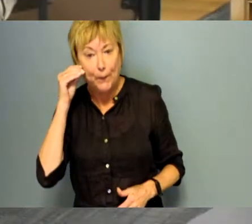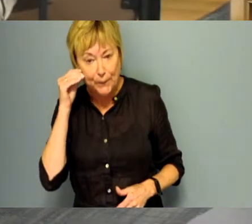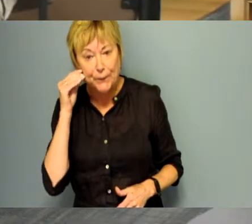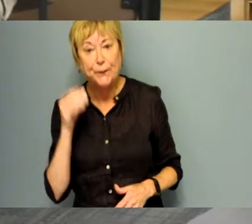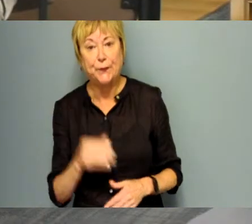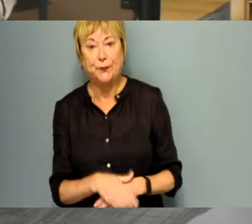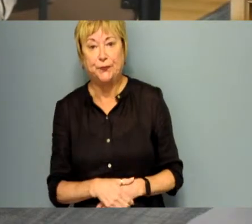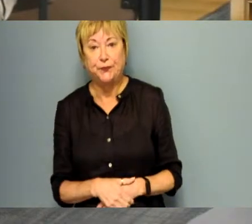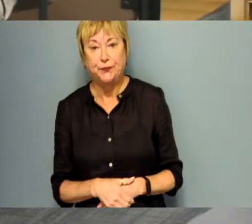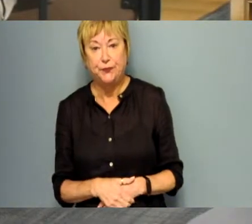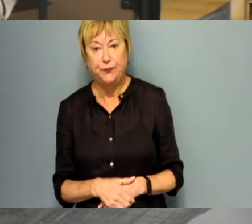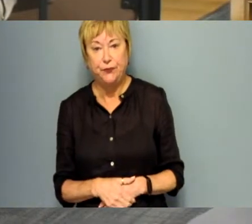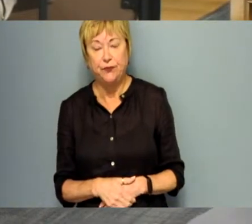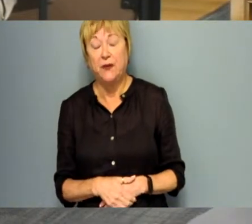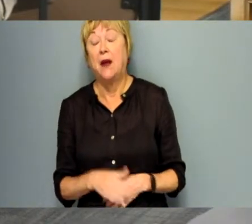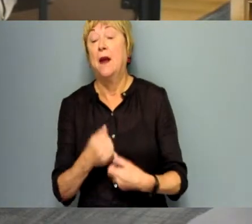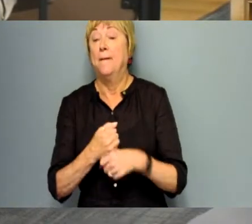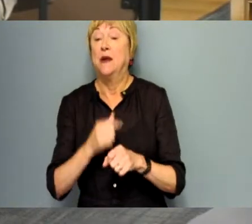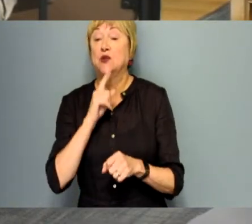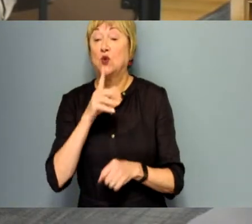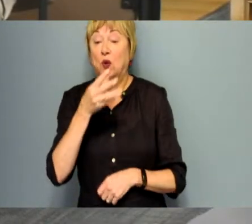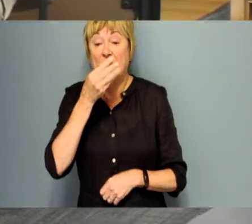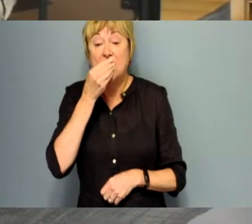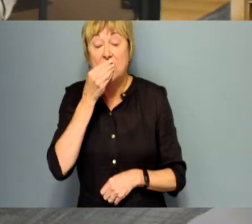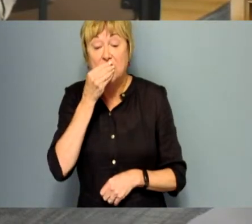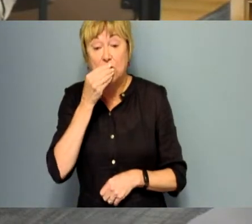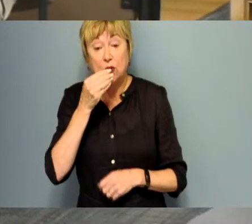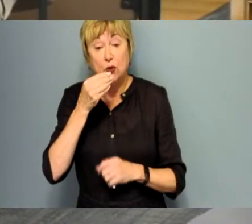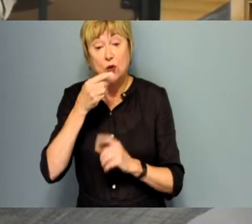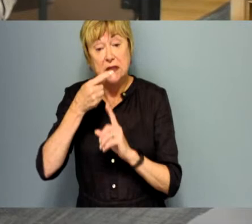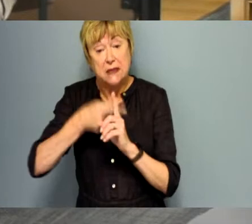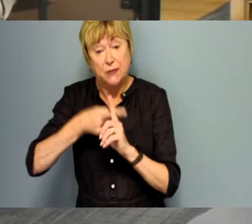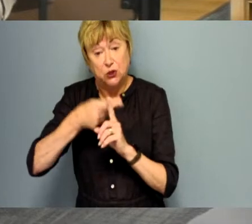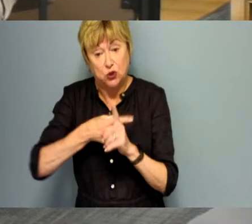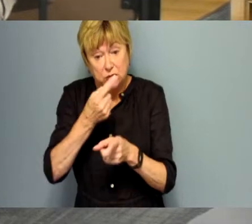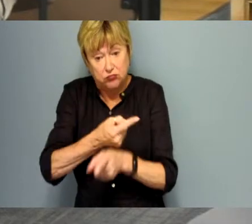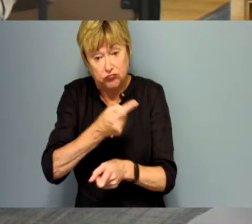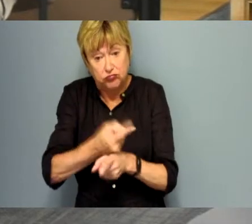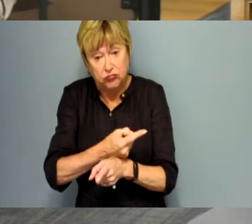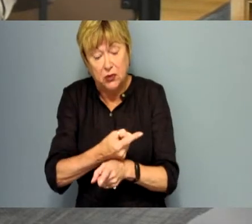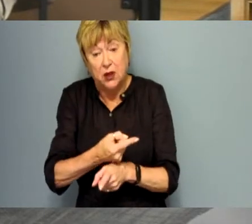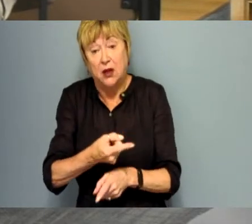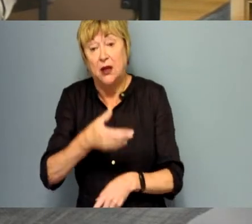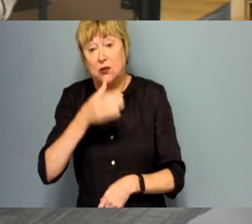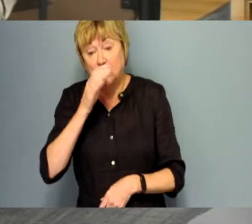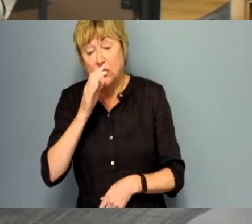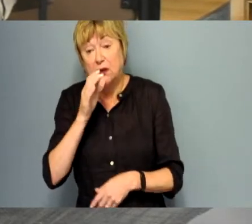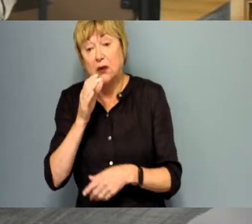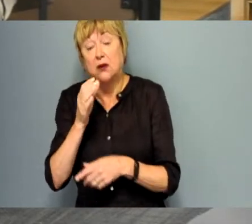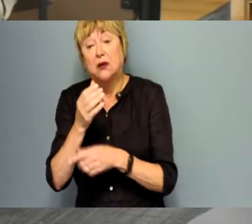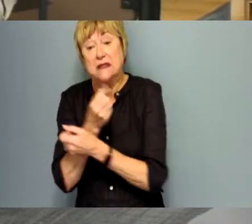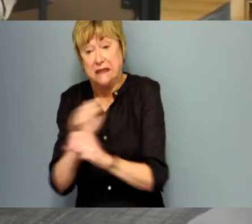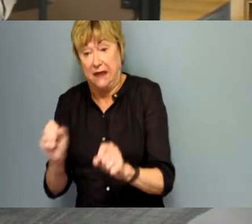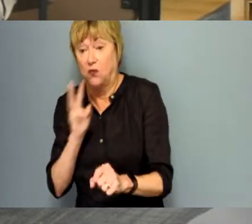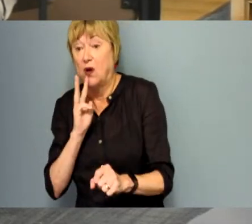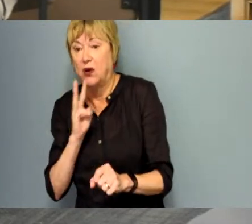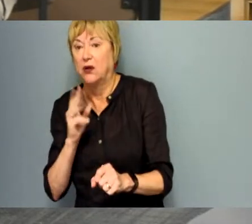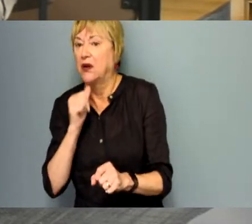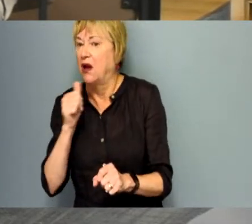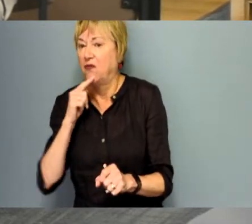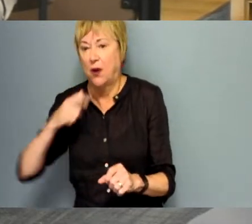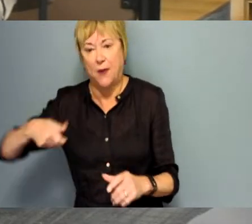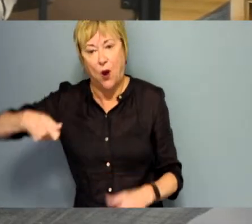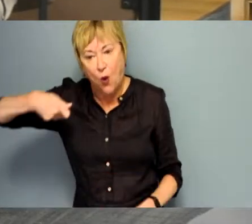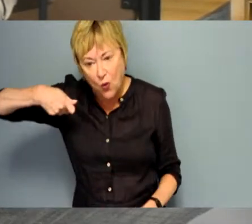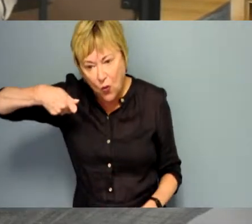maintaining proper food temperatures and drinking potable water, which is safe to drink, not necessarily from a hose, not